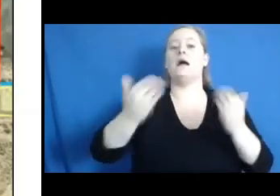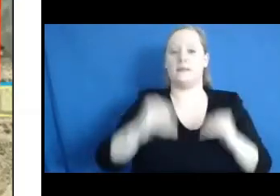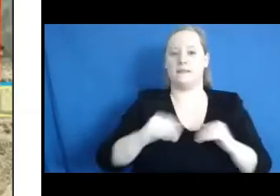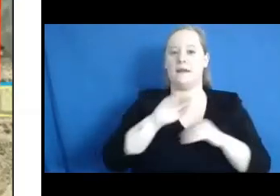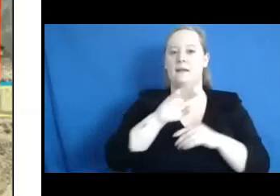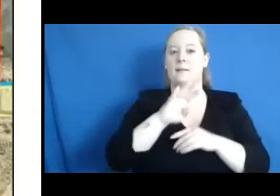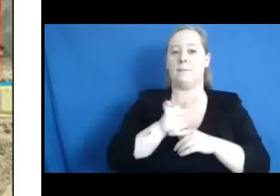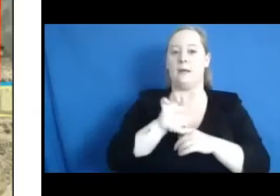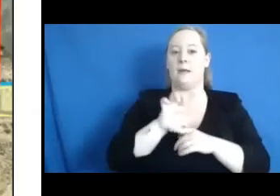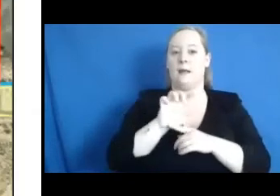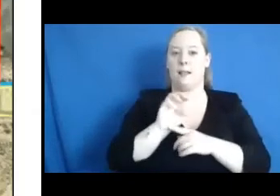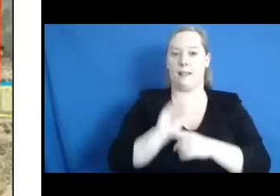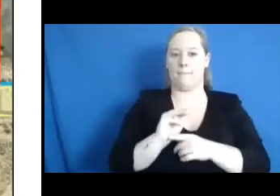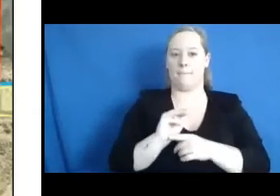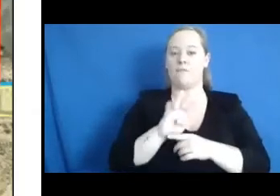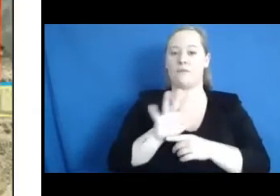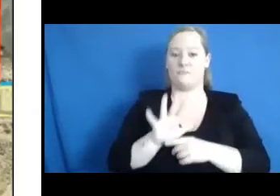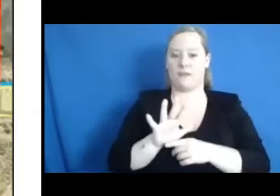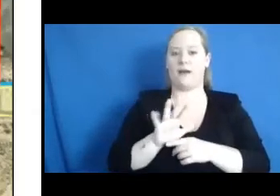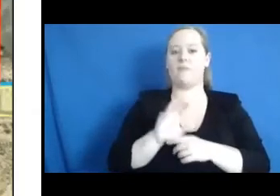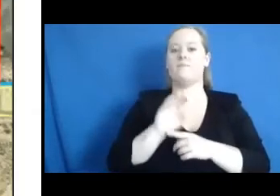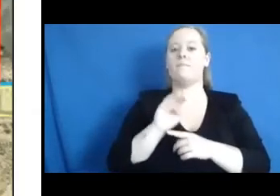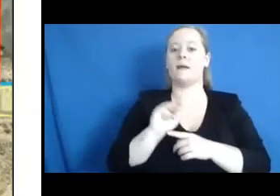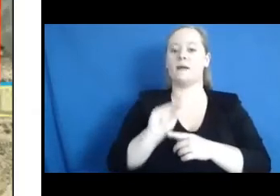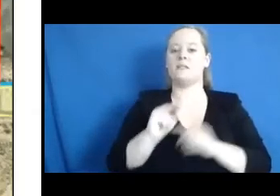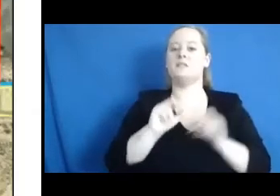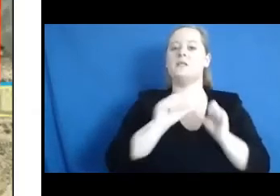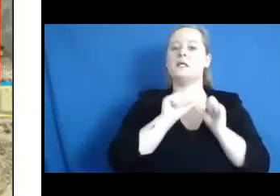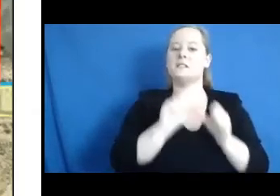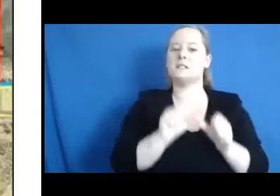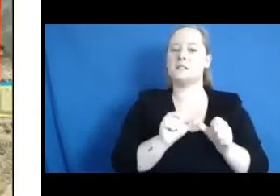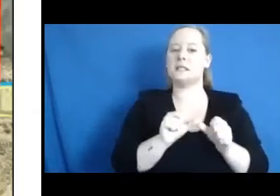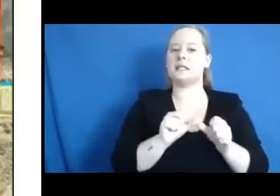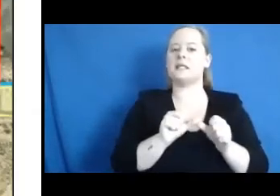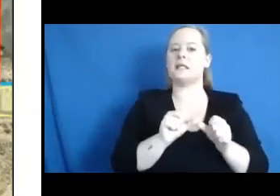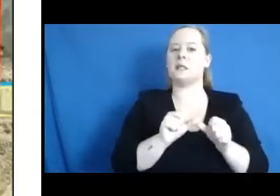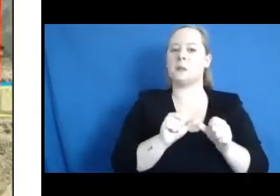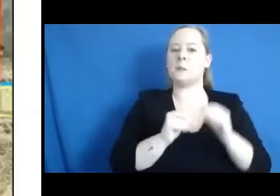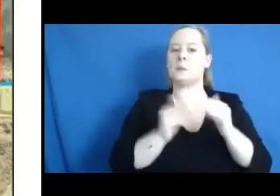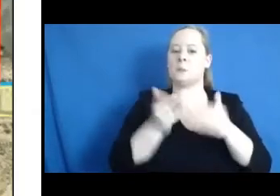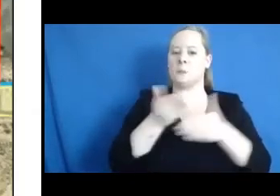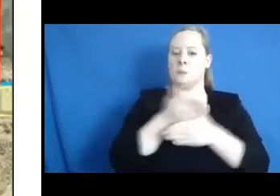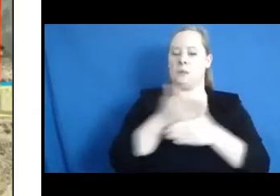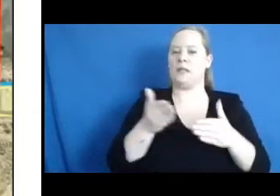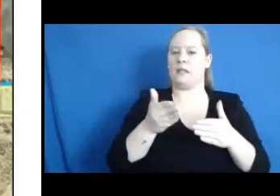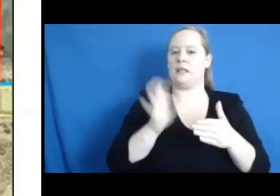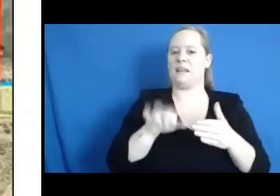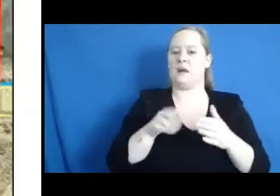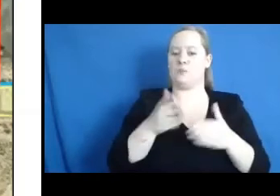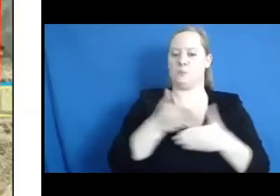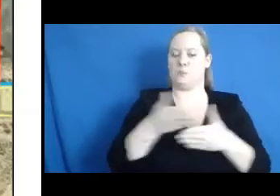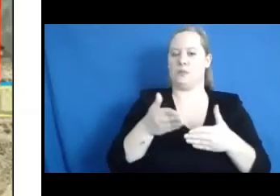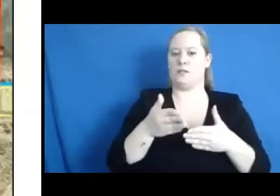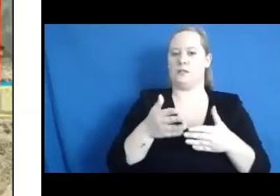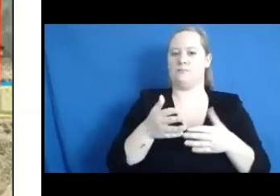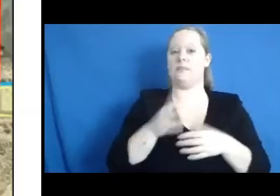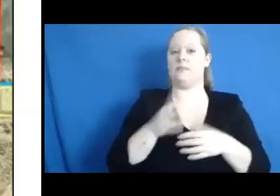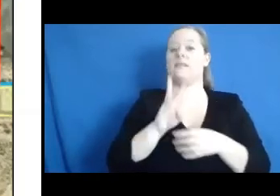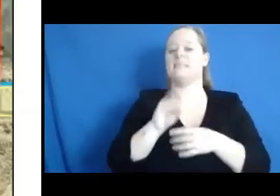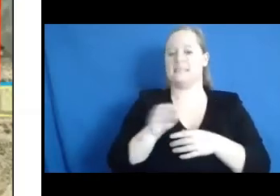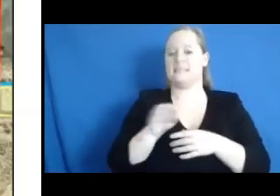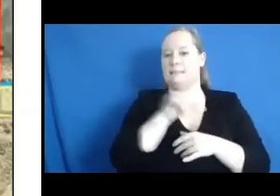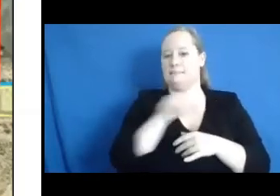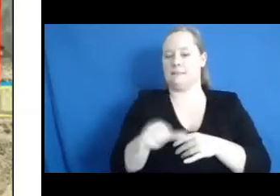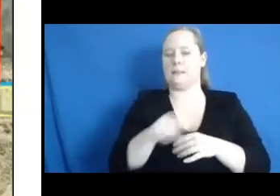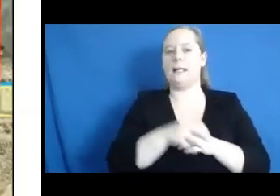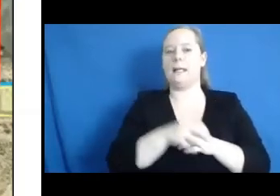You know, concentrations of manganese are consistently, you know, within the range of background. Same at BLM 60